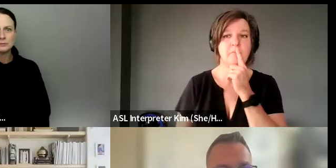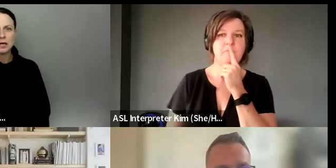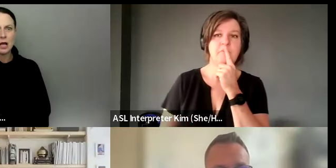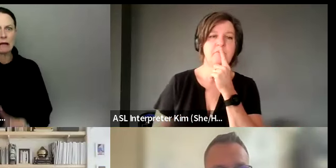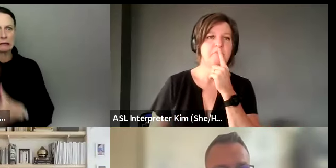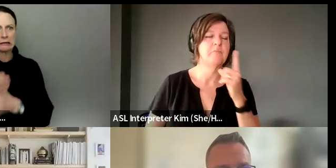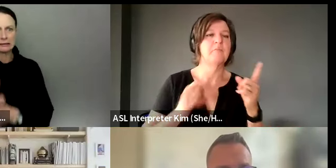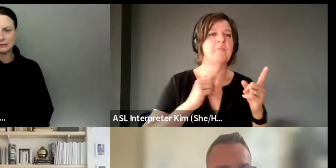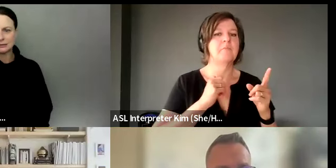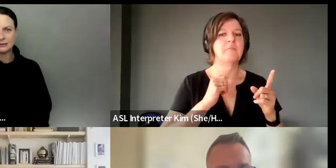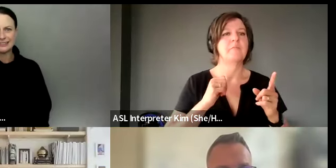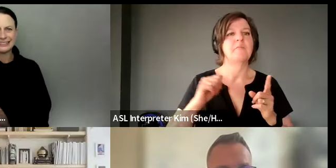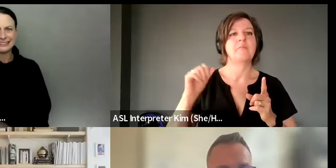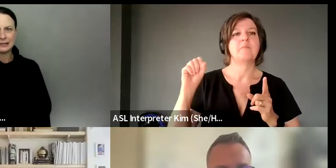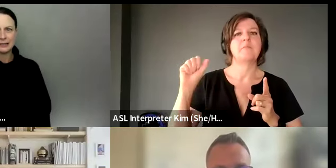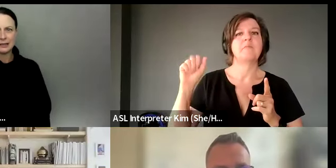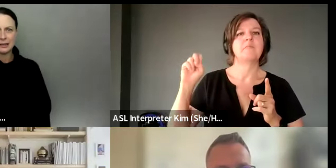Sorry, Blair speaking, I'll wait.